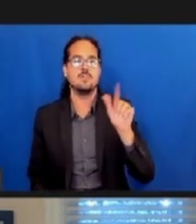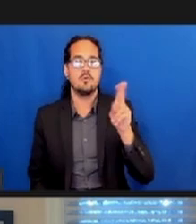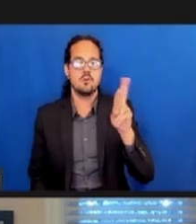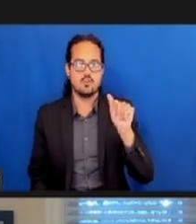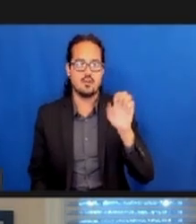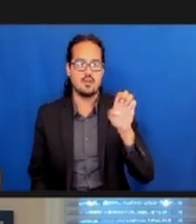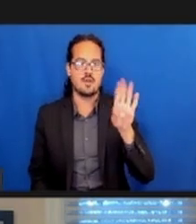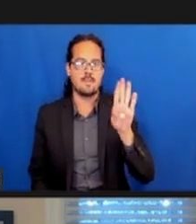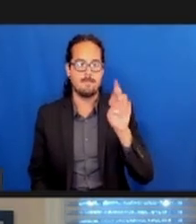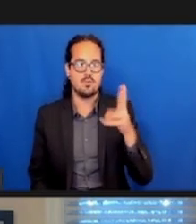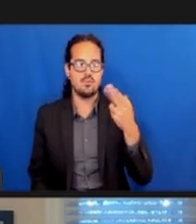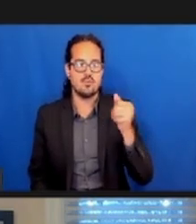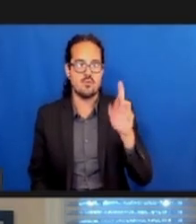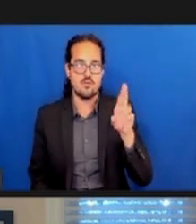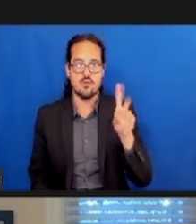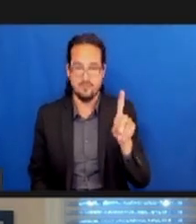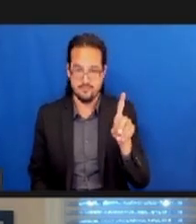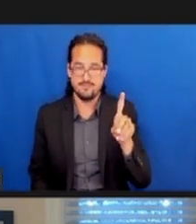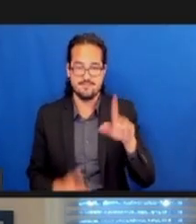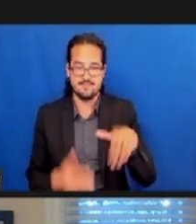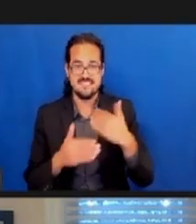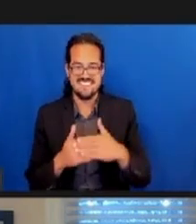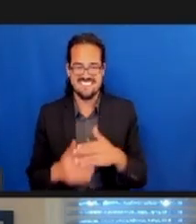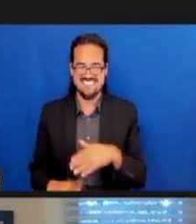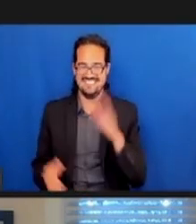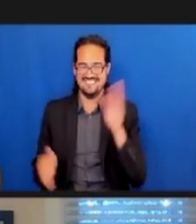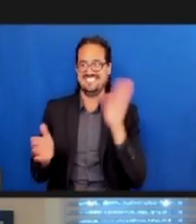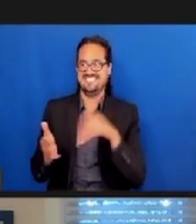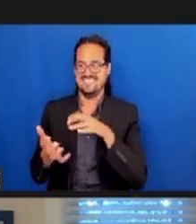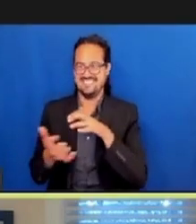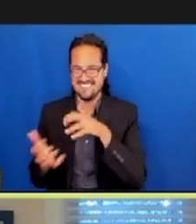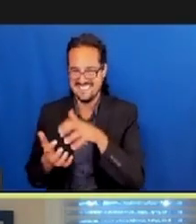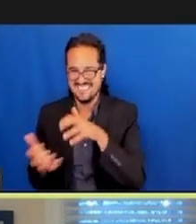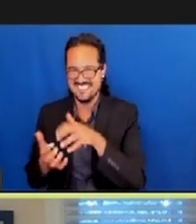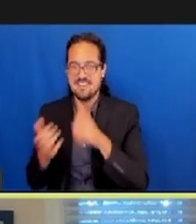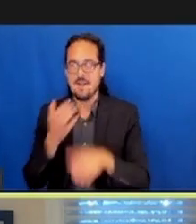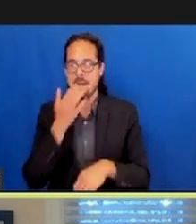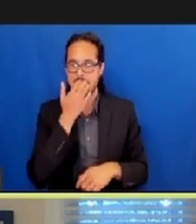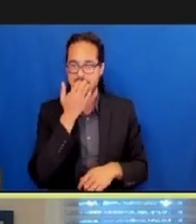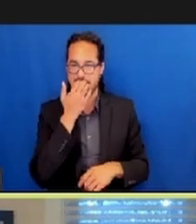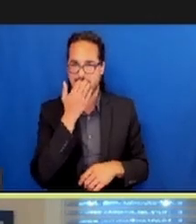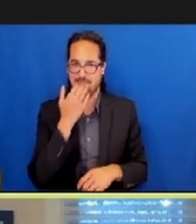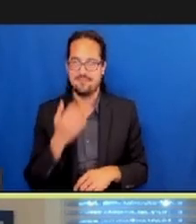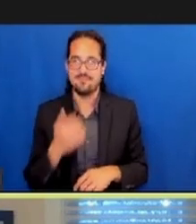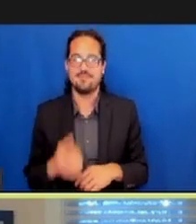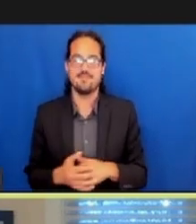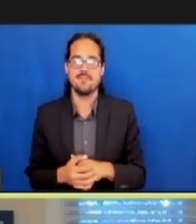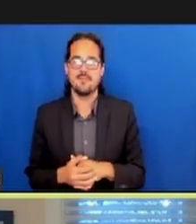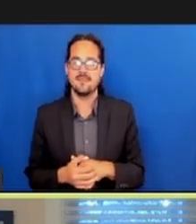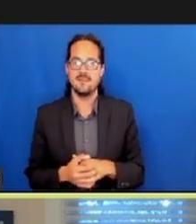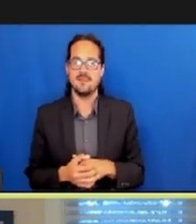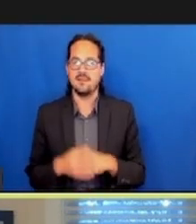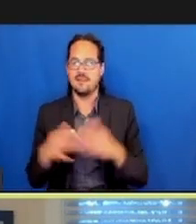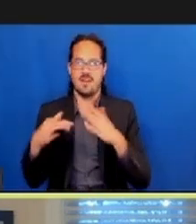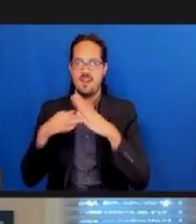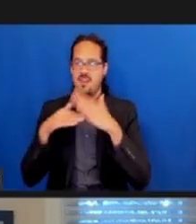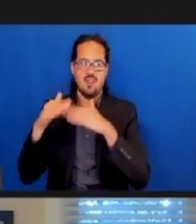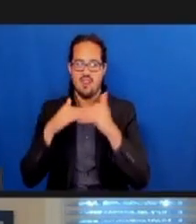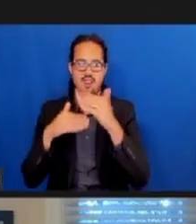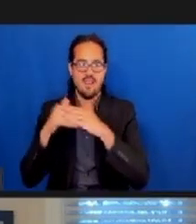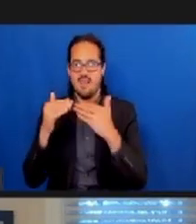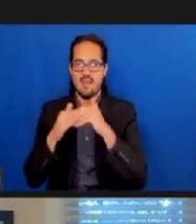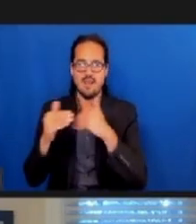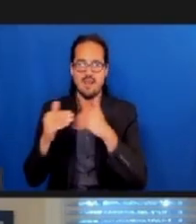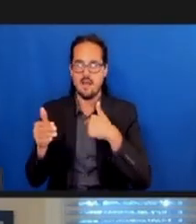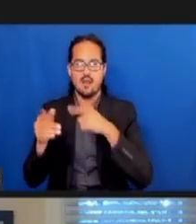part. So we're going into our nursing homes we managed over 104 outbreaks in our nursing homes.